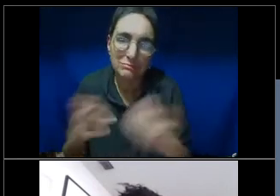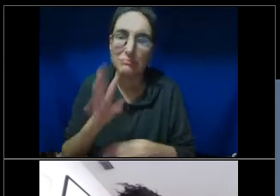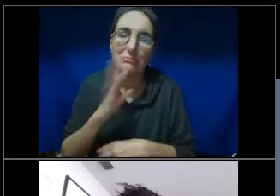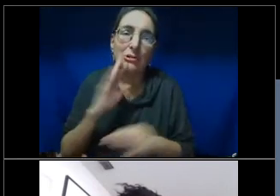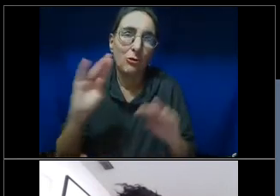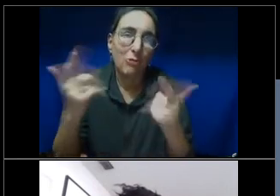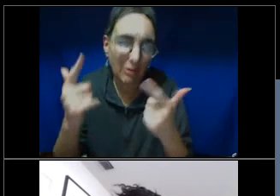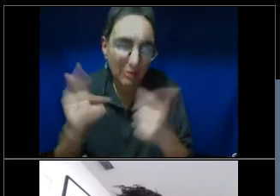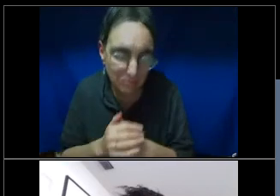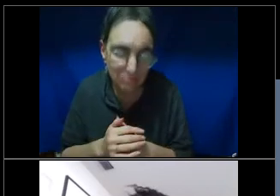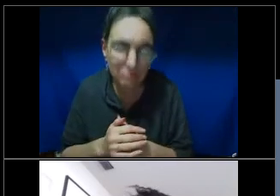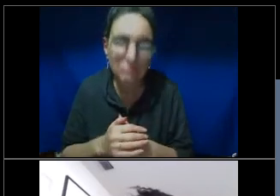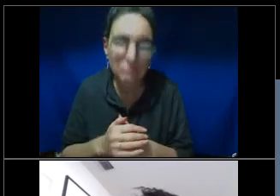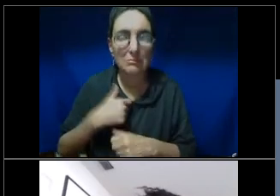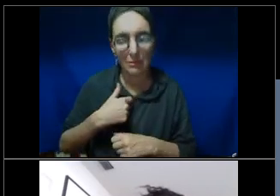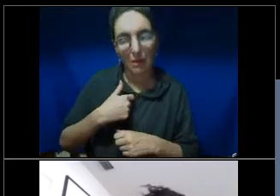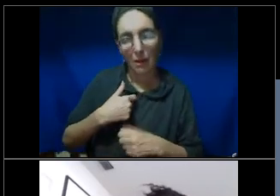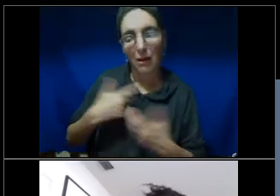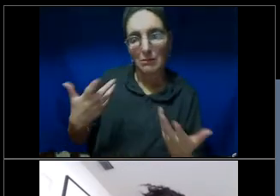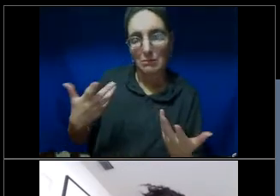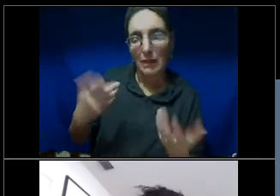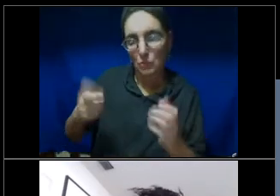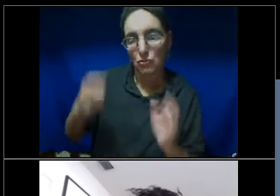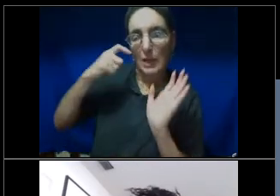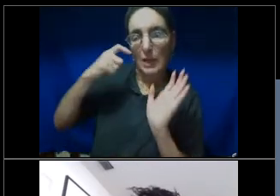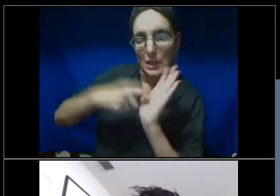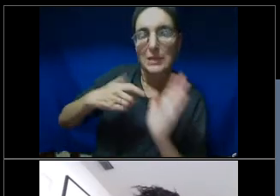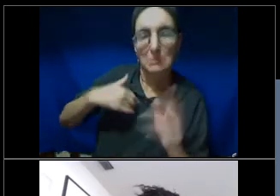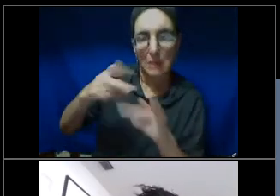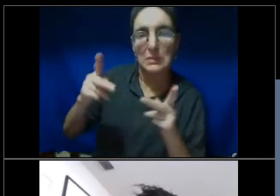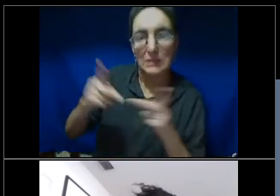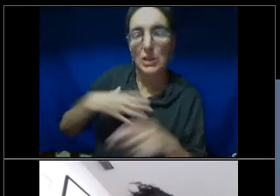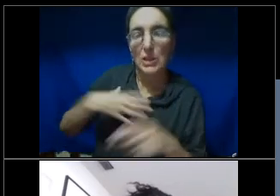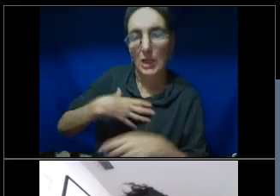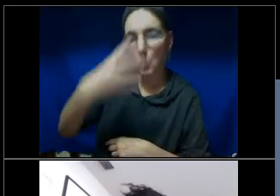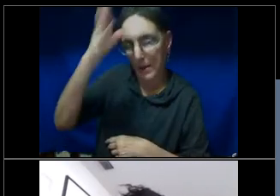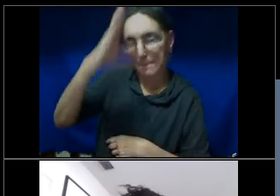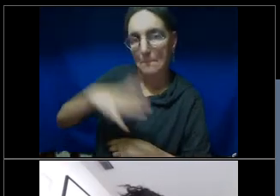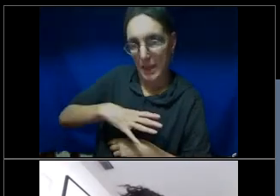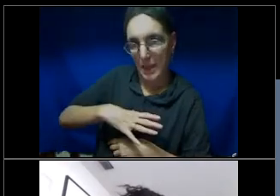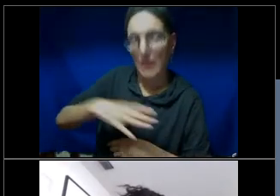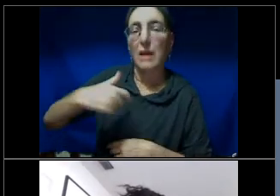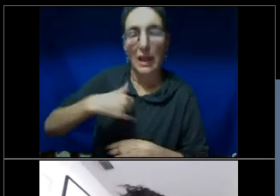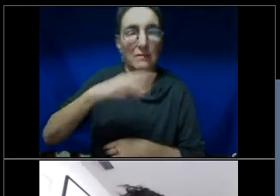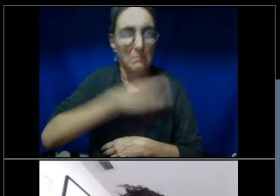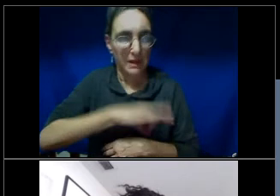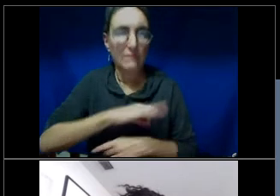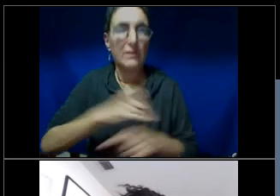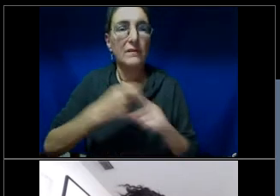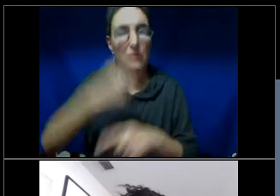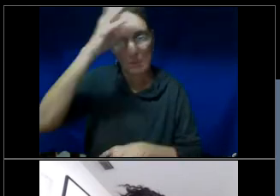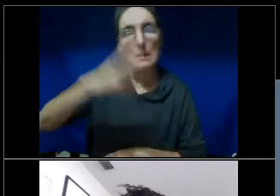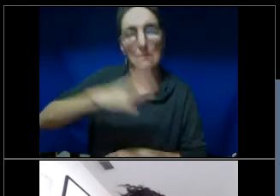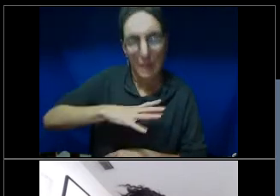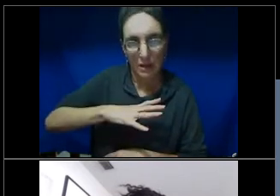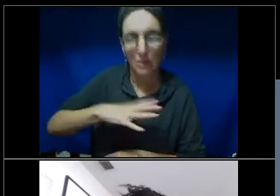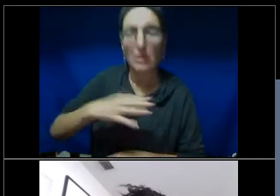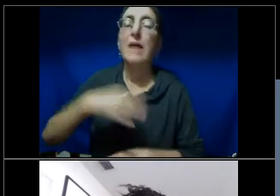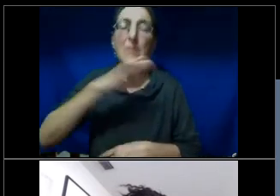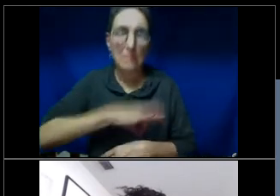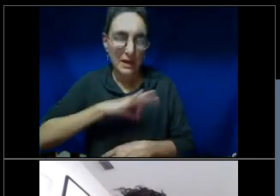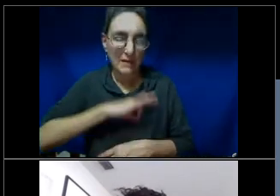recognize my positionality. And as someone who's benefited from white privilege and male privilege, and because